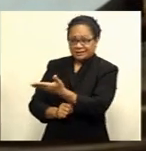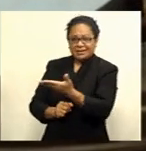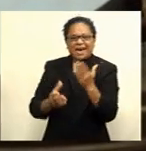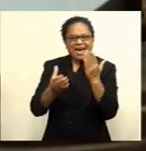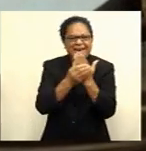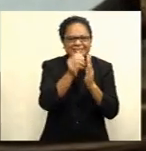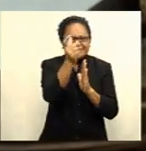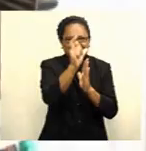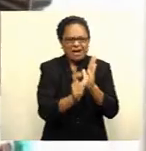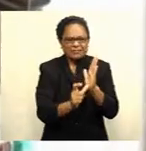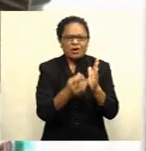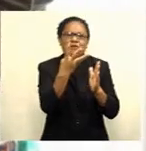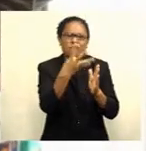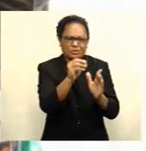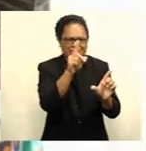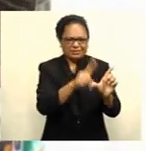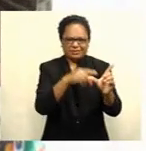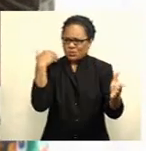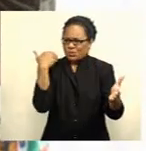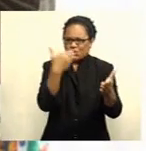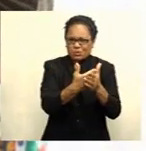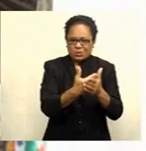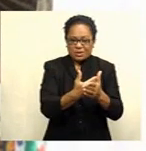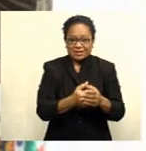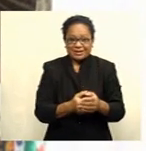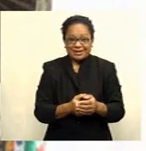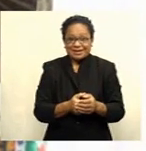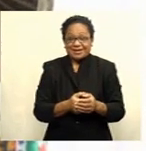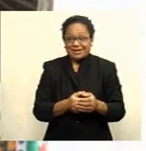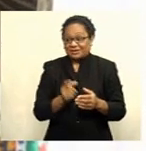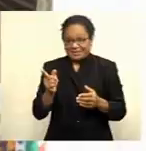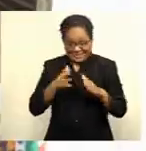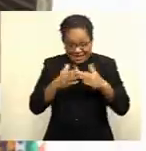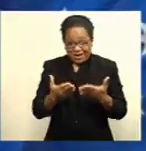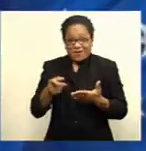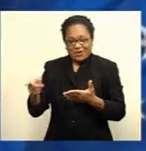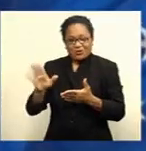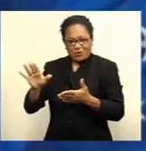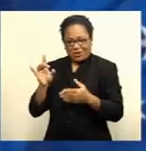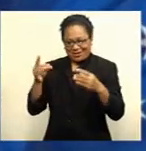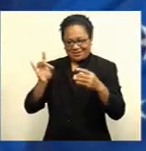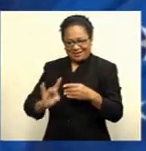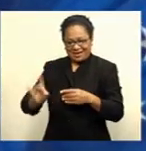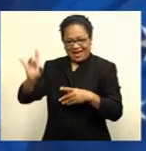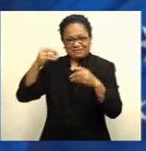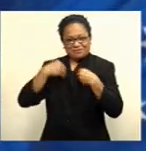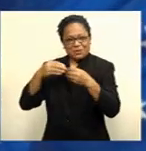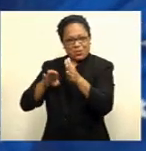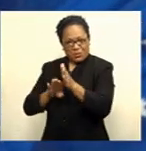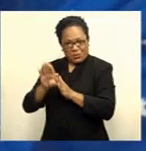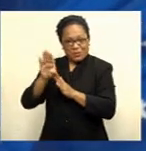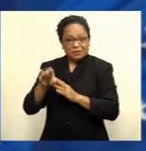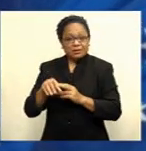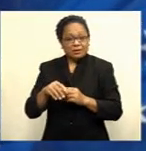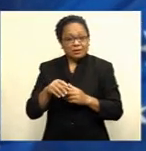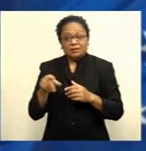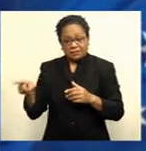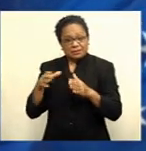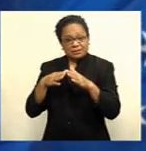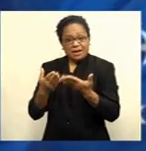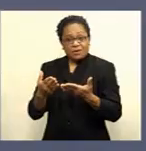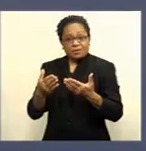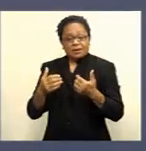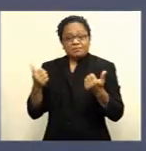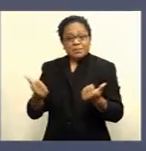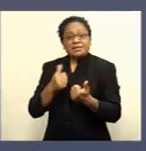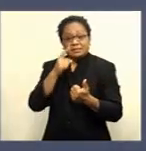than 40 years, the Kite King took a flight once again. Shahid's one-of-a-kind kites have become famous even outside the